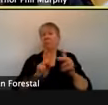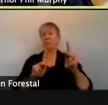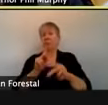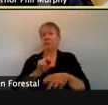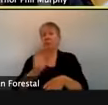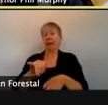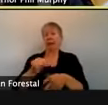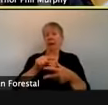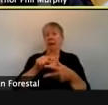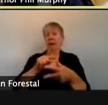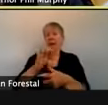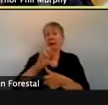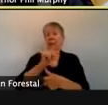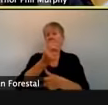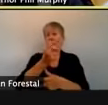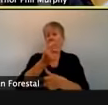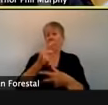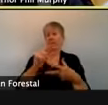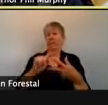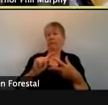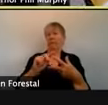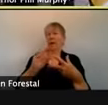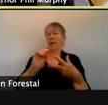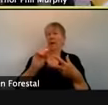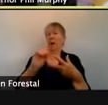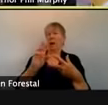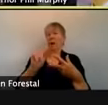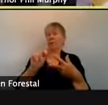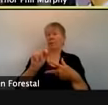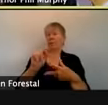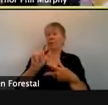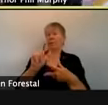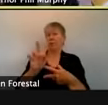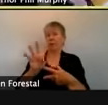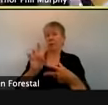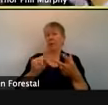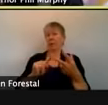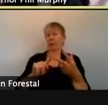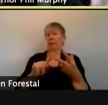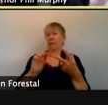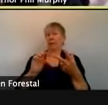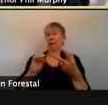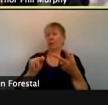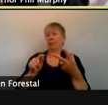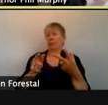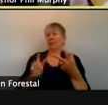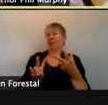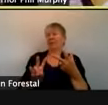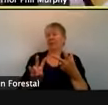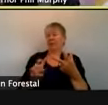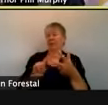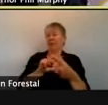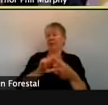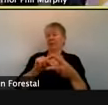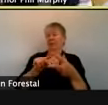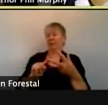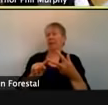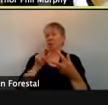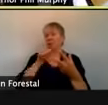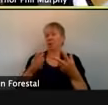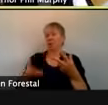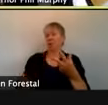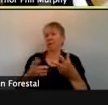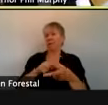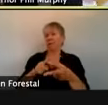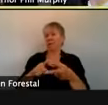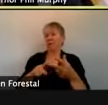and October 27, respectively. And you've heard that from us lately. There was a time, and Ed Lifshitz has lived this,